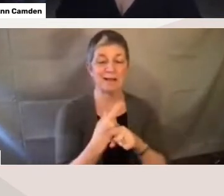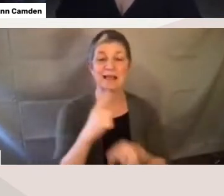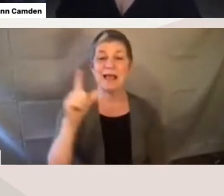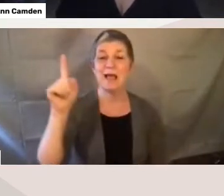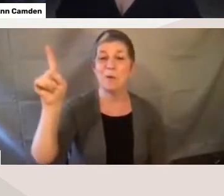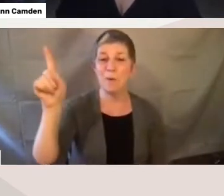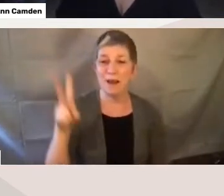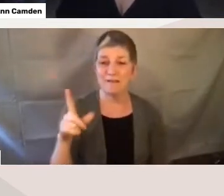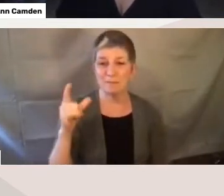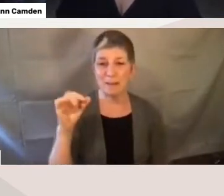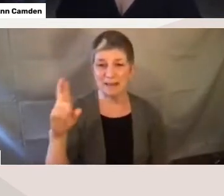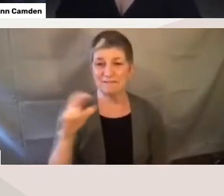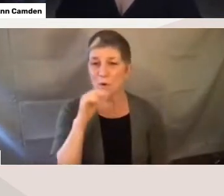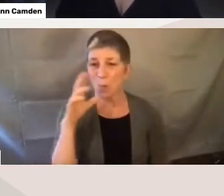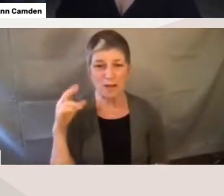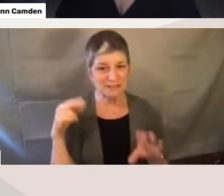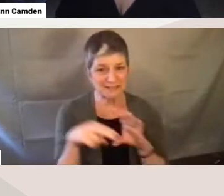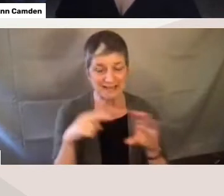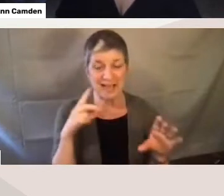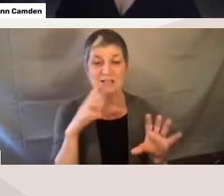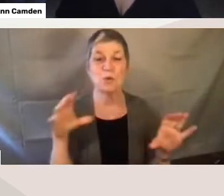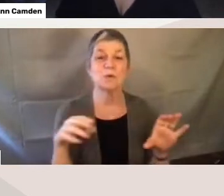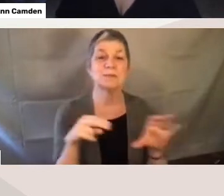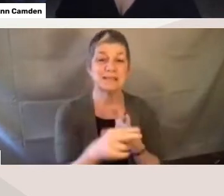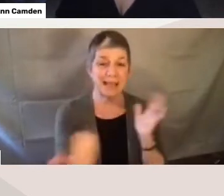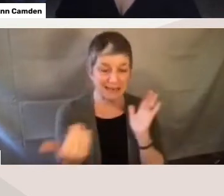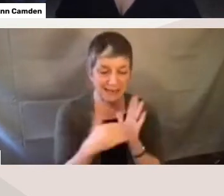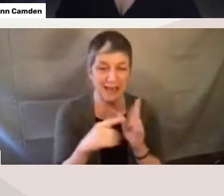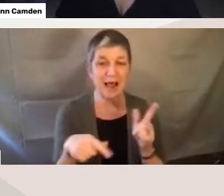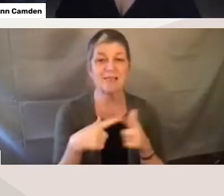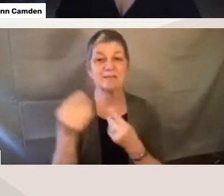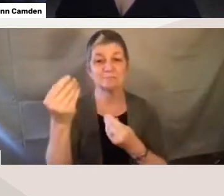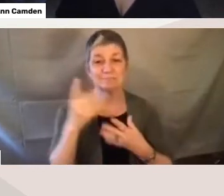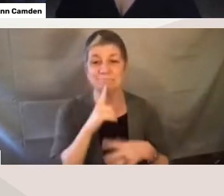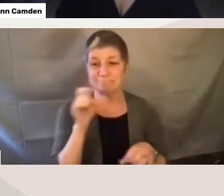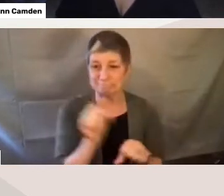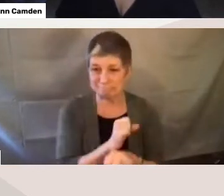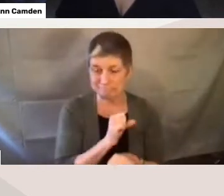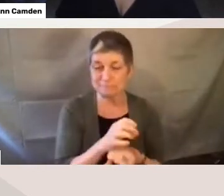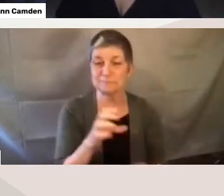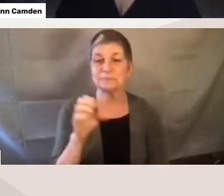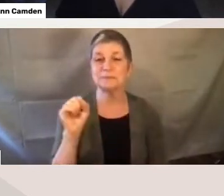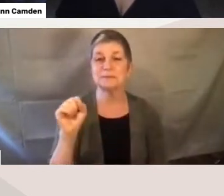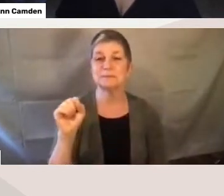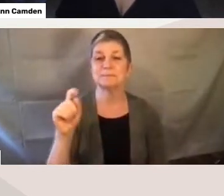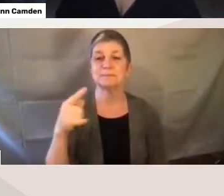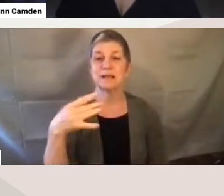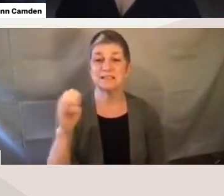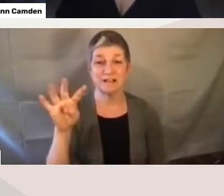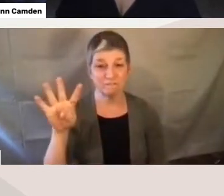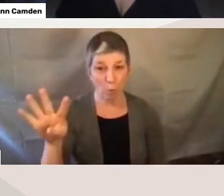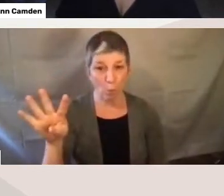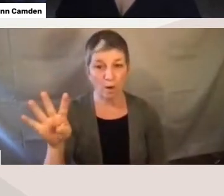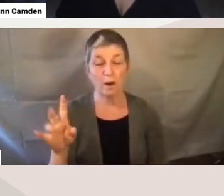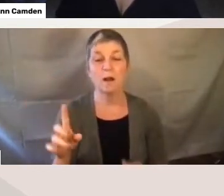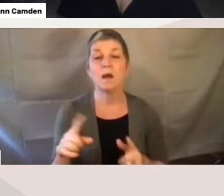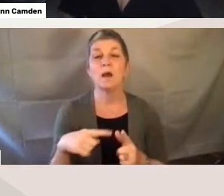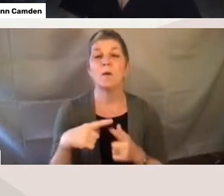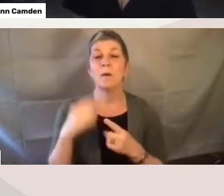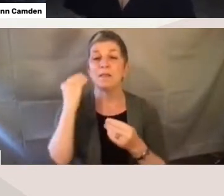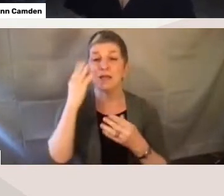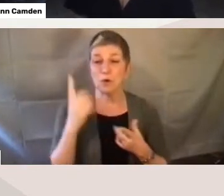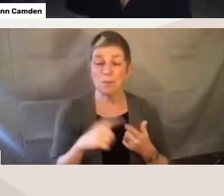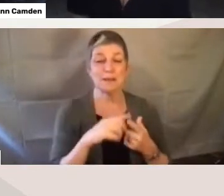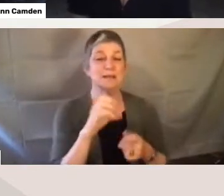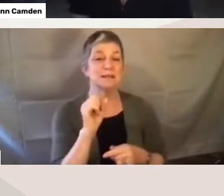scanned, things like that. So they redid the scans, and that's when they told me I was actually stage 4. But when they had told me about my stage